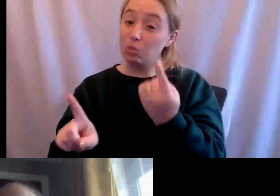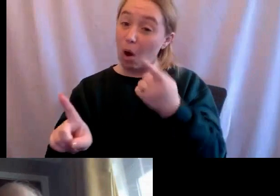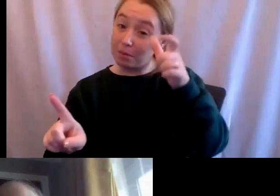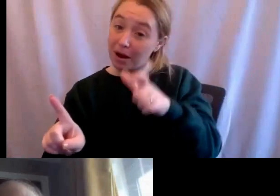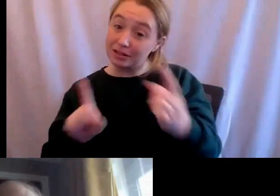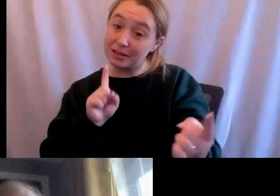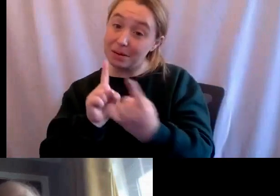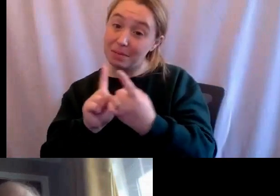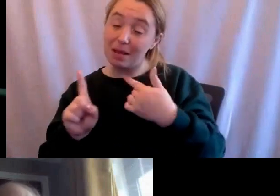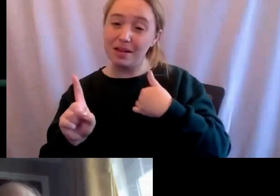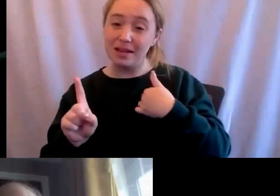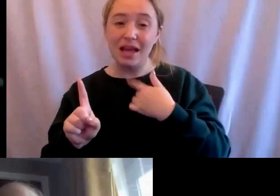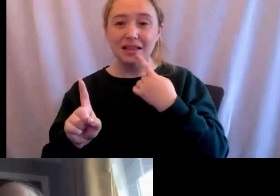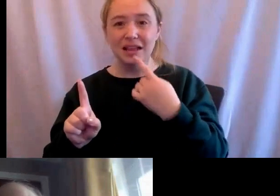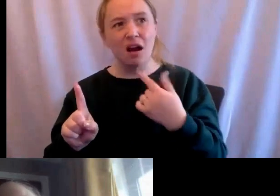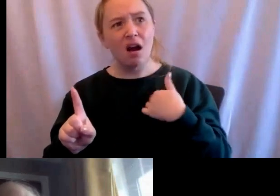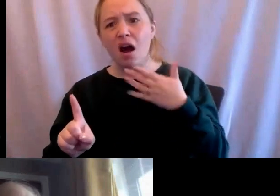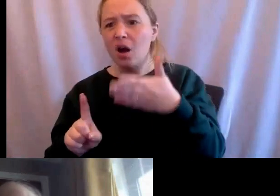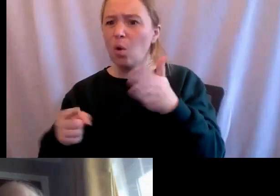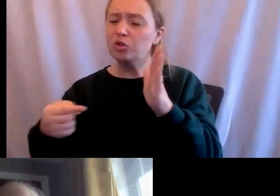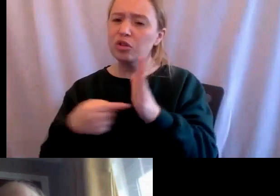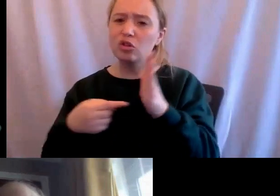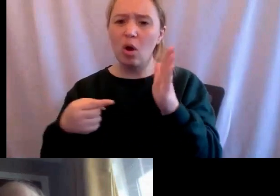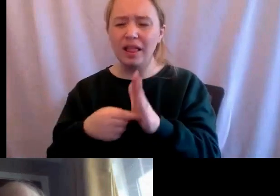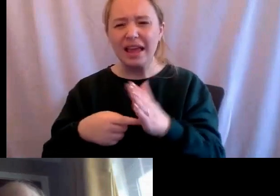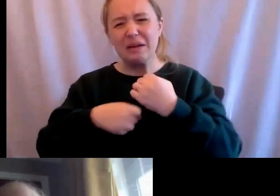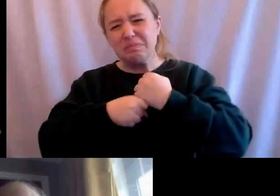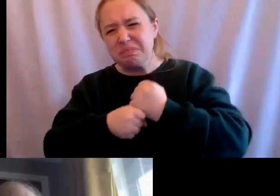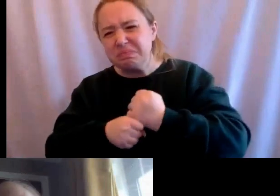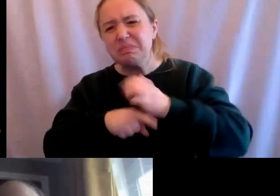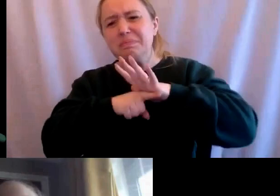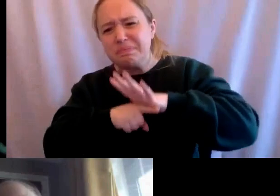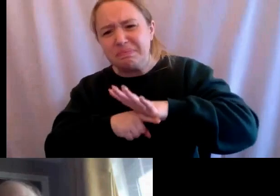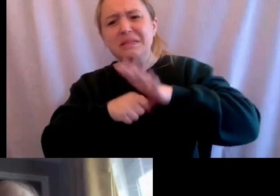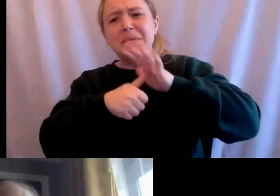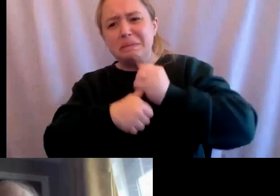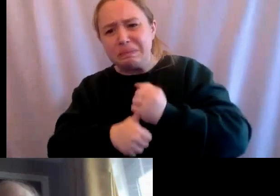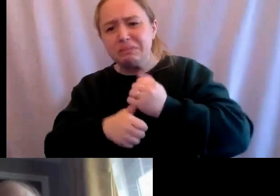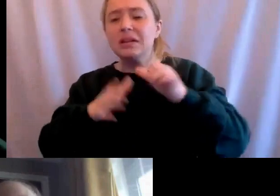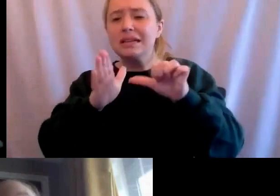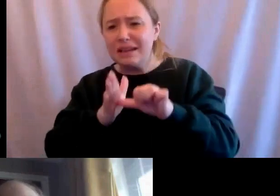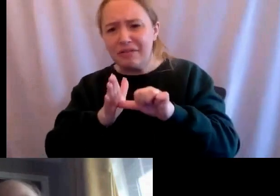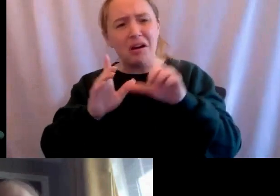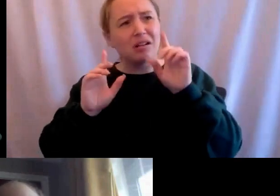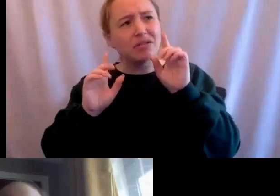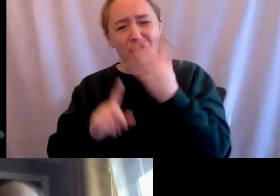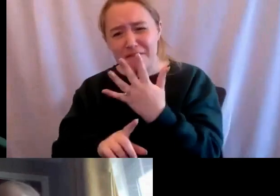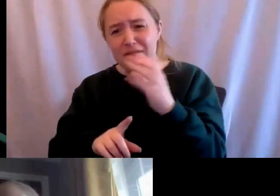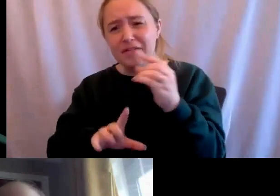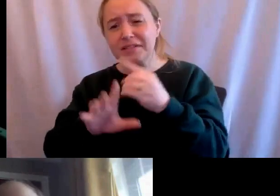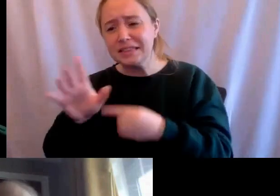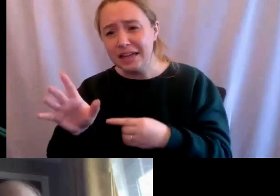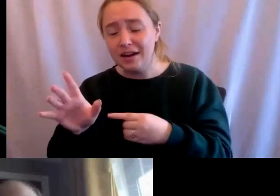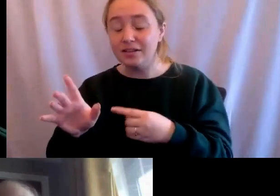had ever helped. And we got her better in 2 visits. Now, we can't do that for everybody, but sometimes